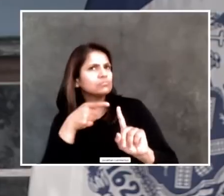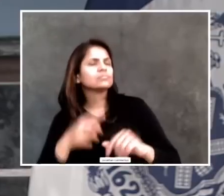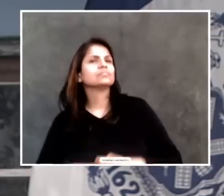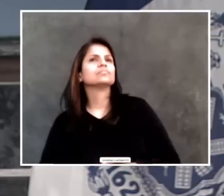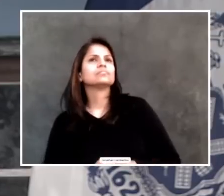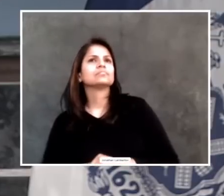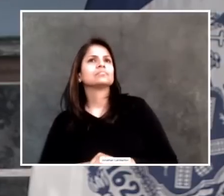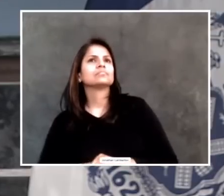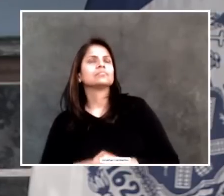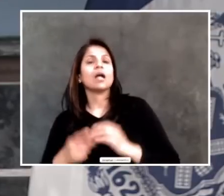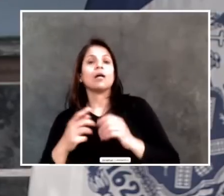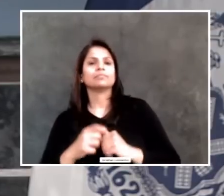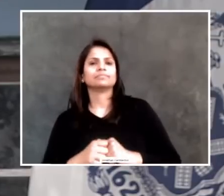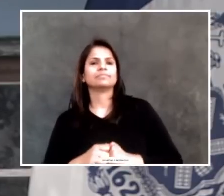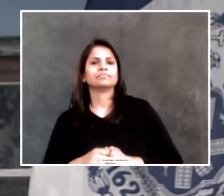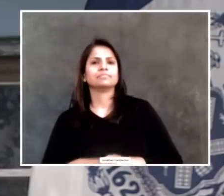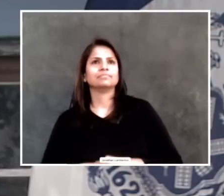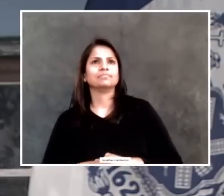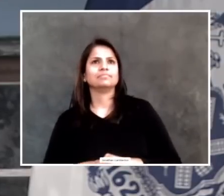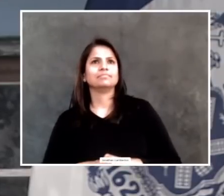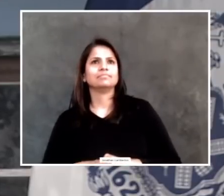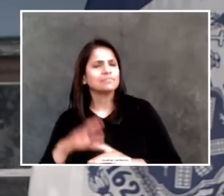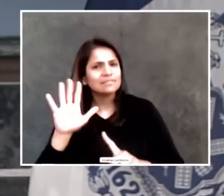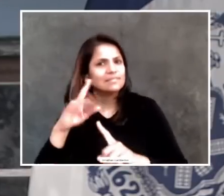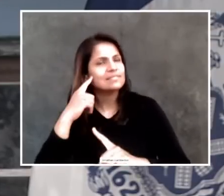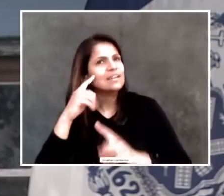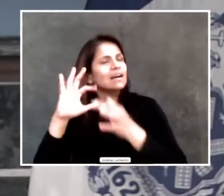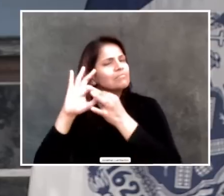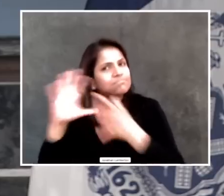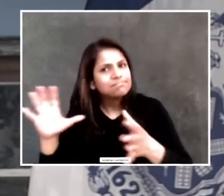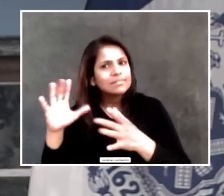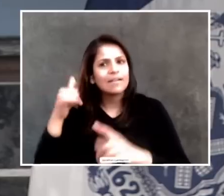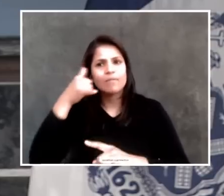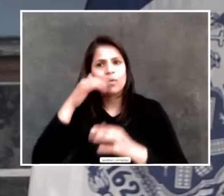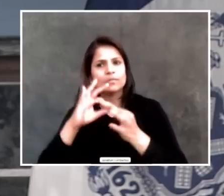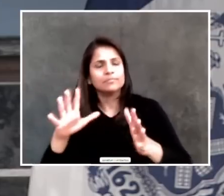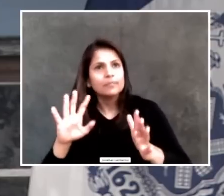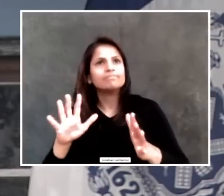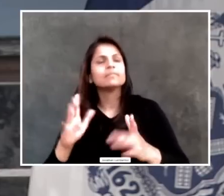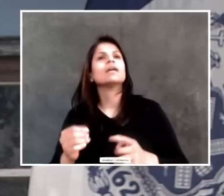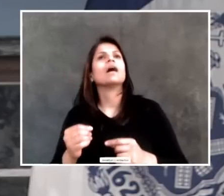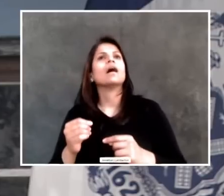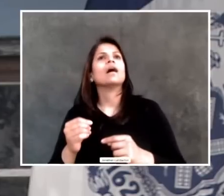I have a question about the data. Yeah, no, I that heard was you. released. I heard you. Go ahead with the question.